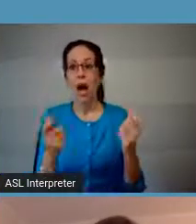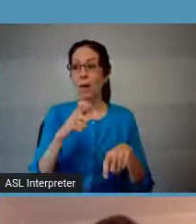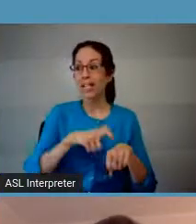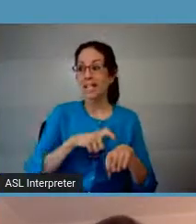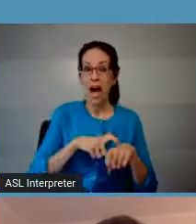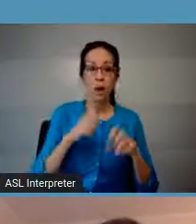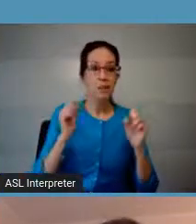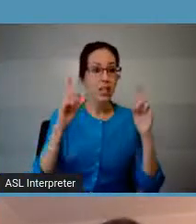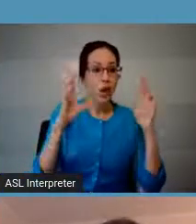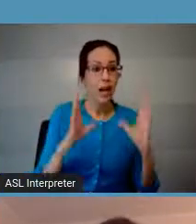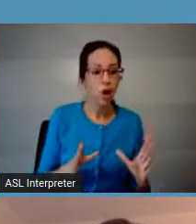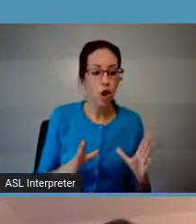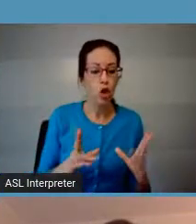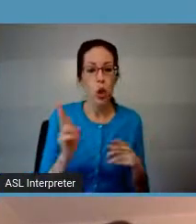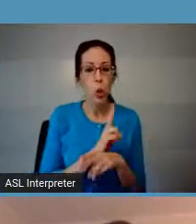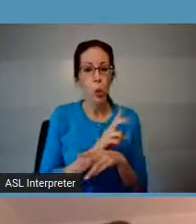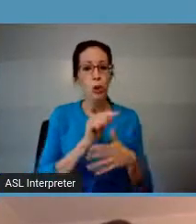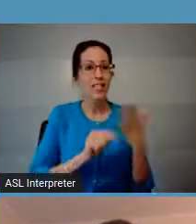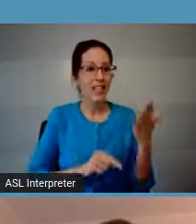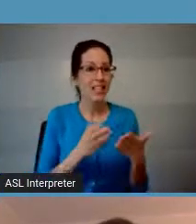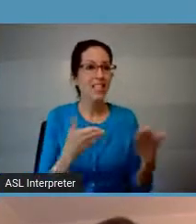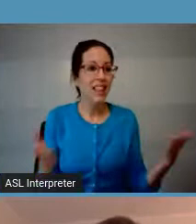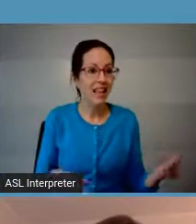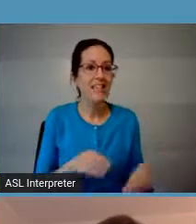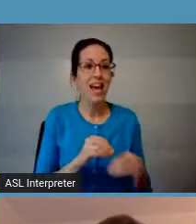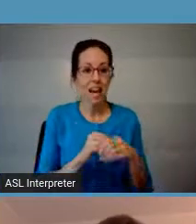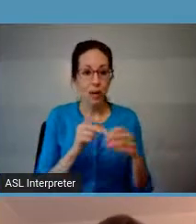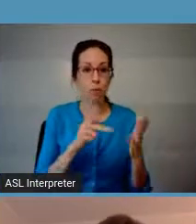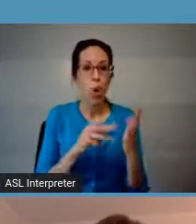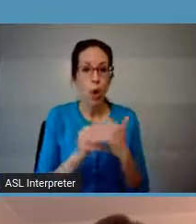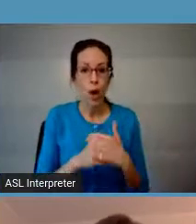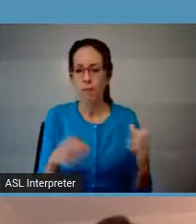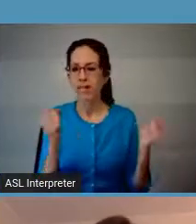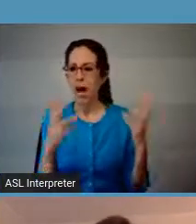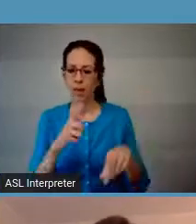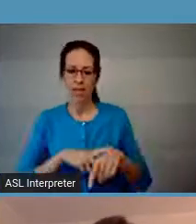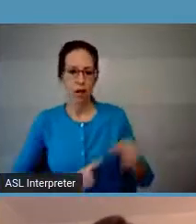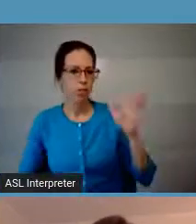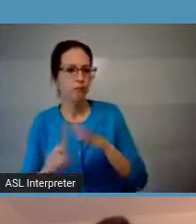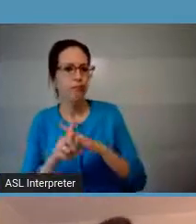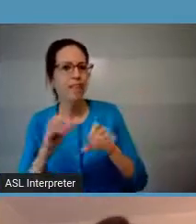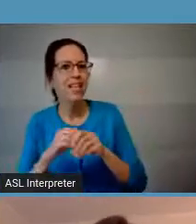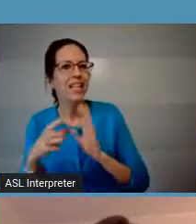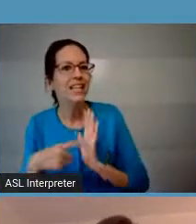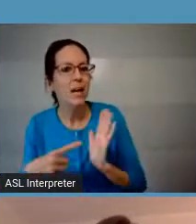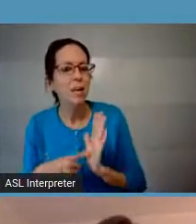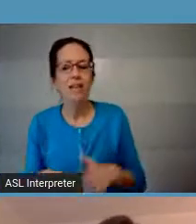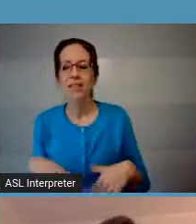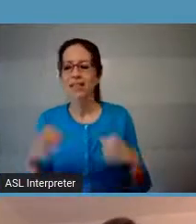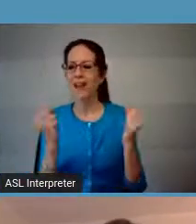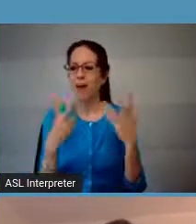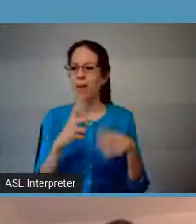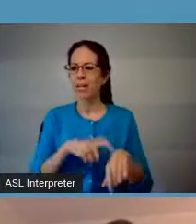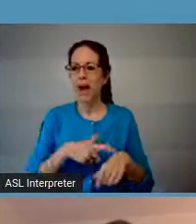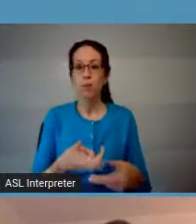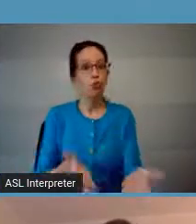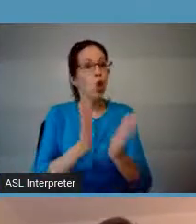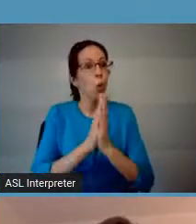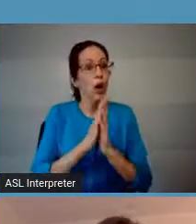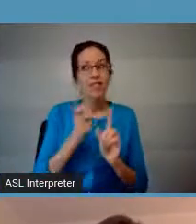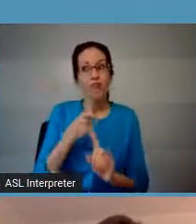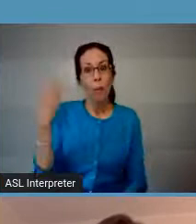educators used these things in programs? How many times have they appeared in exhibits? How many times have they been requested by